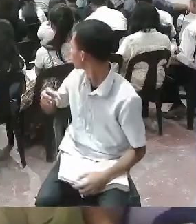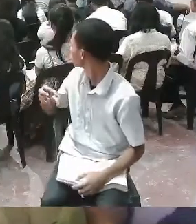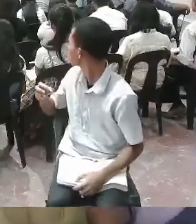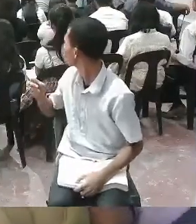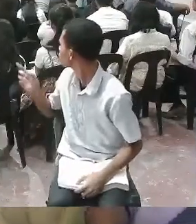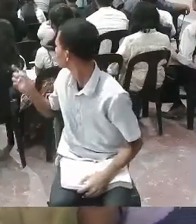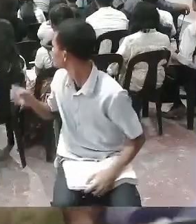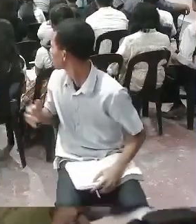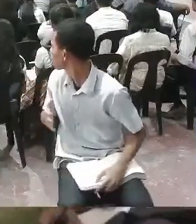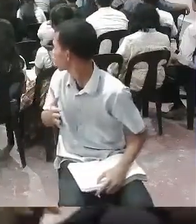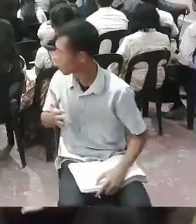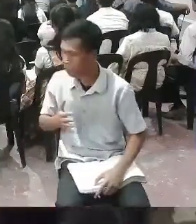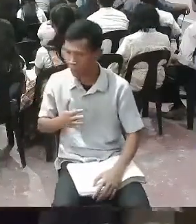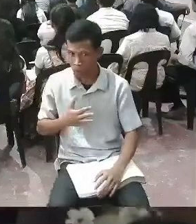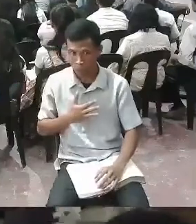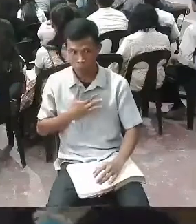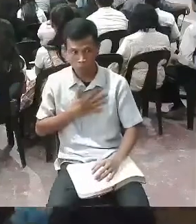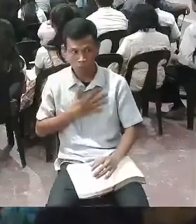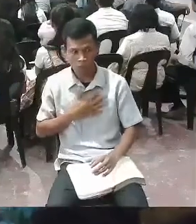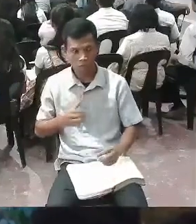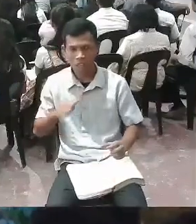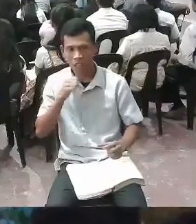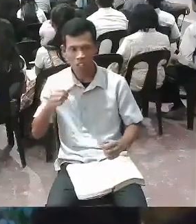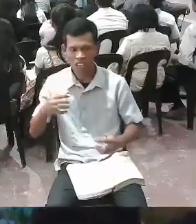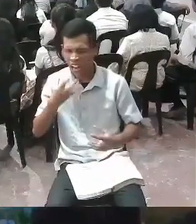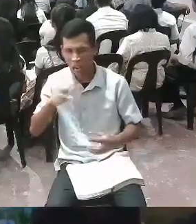But this is my preaching coat.